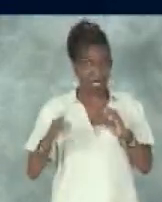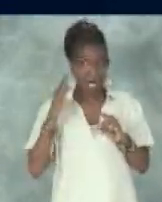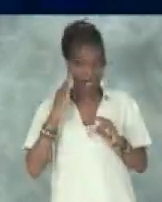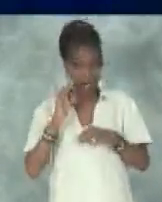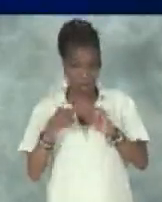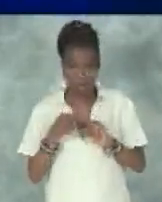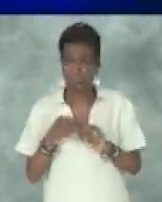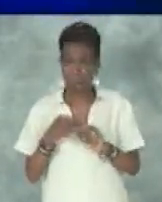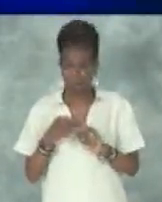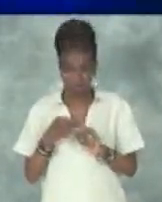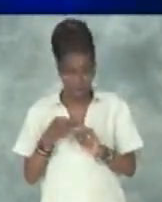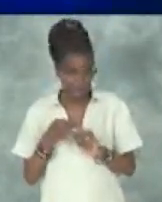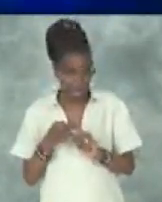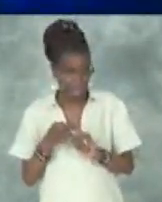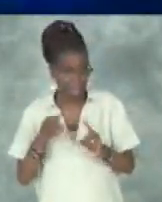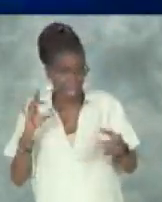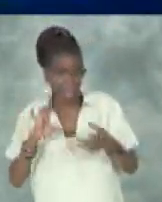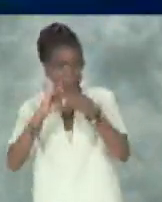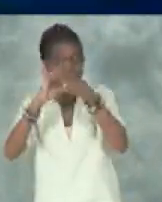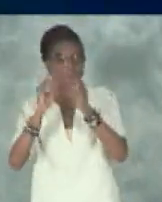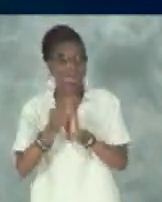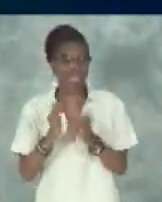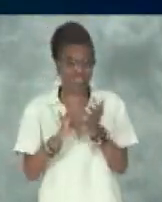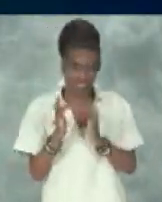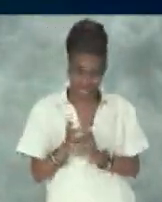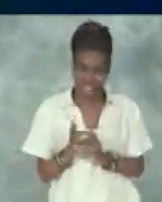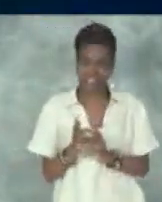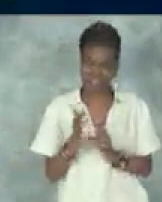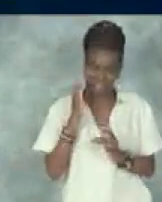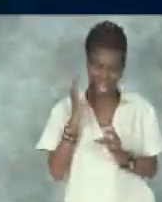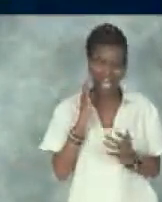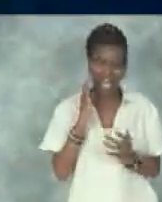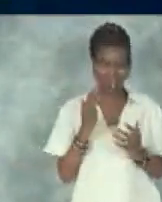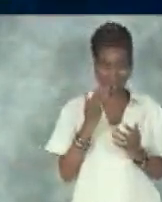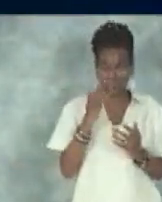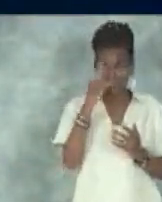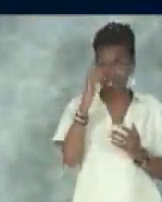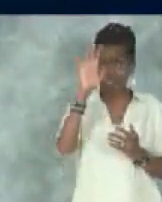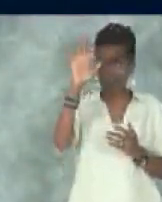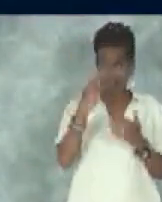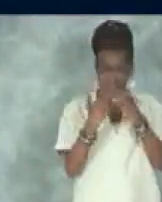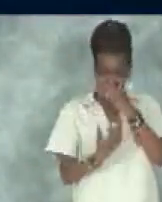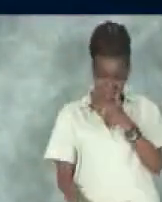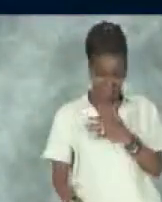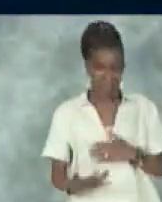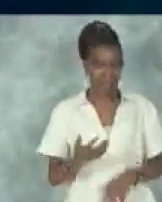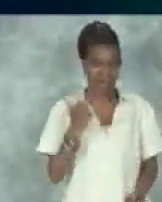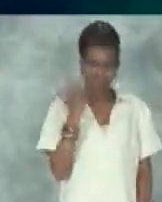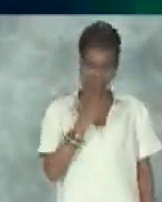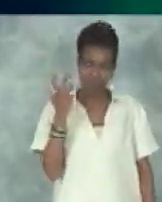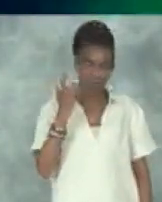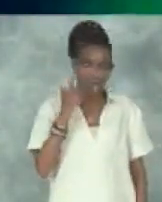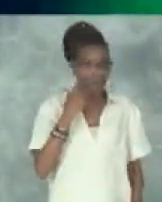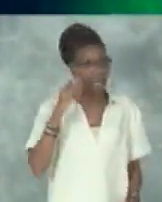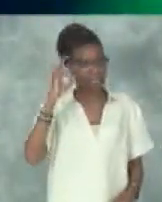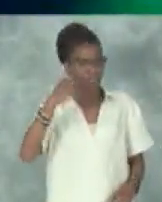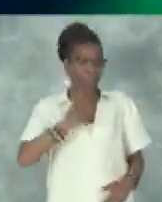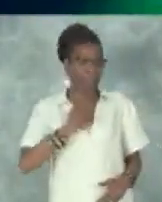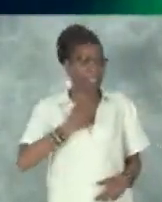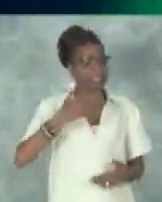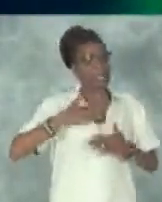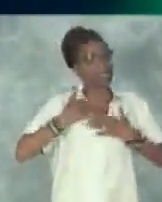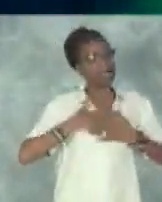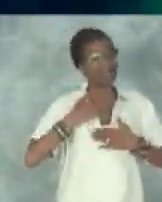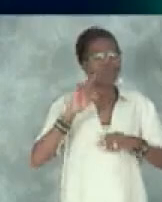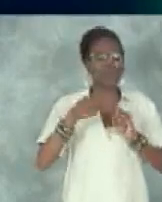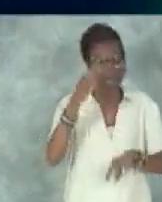here today. It is nothing but the blood of Jesus. Oh, I'm about to preach myself happy. When I think of